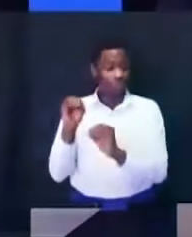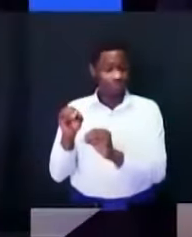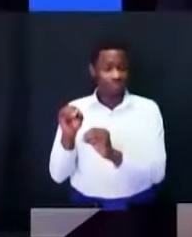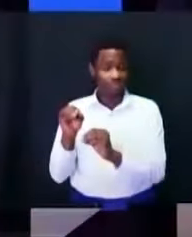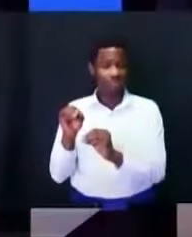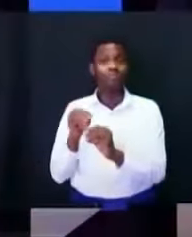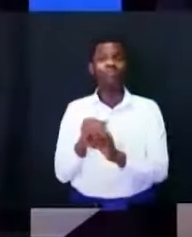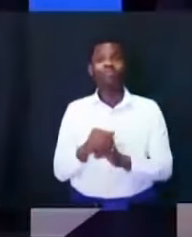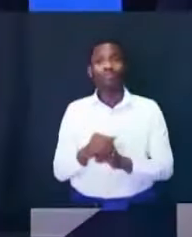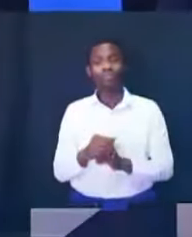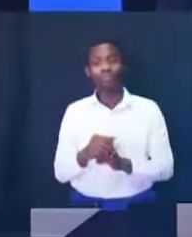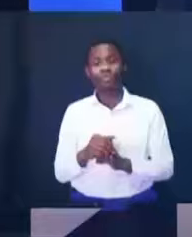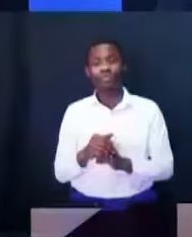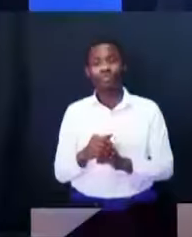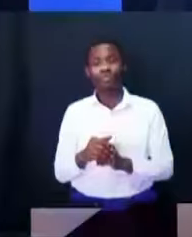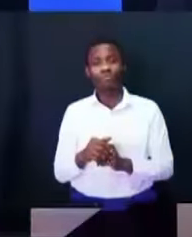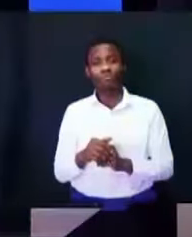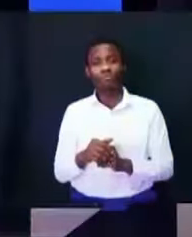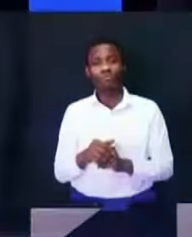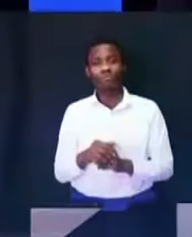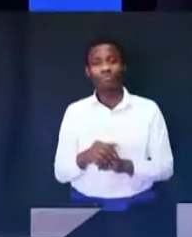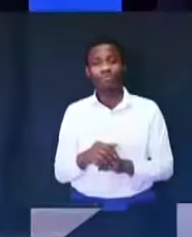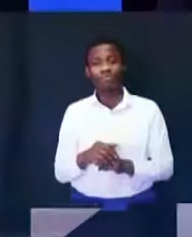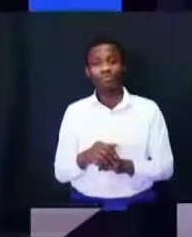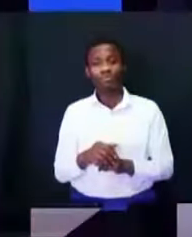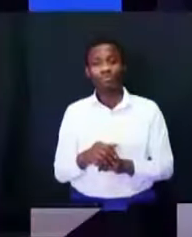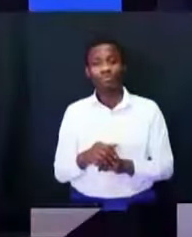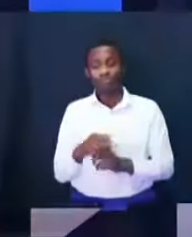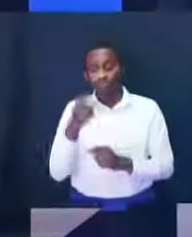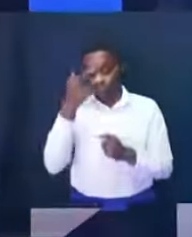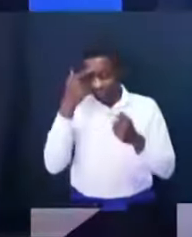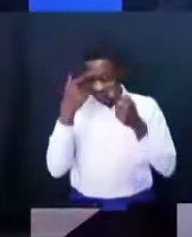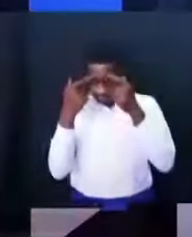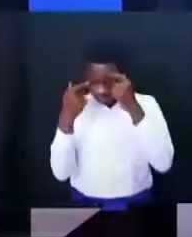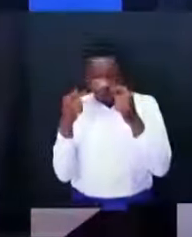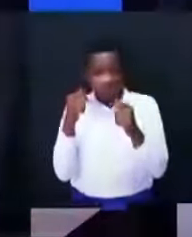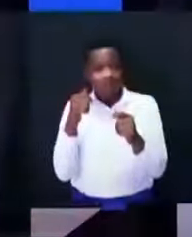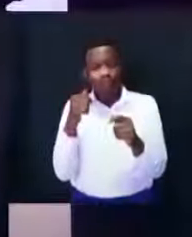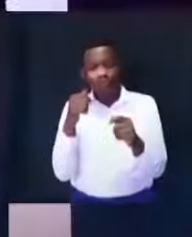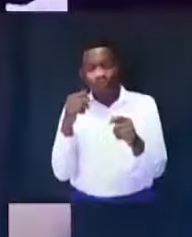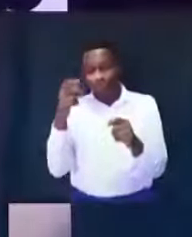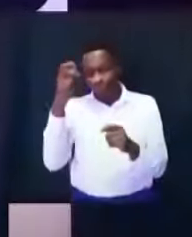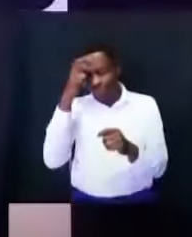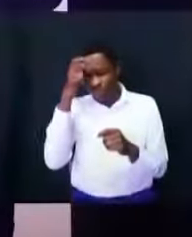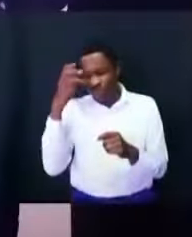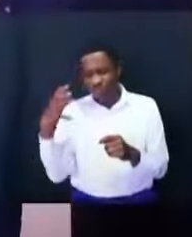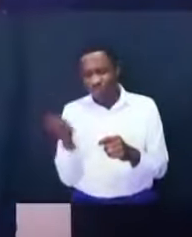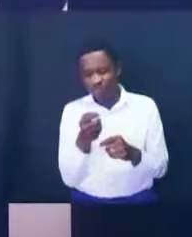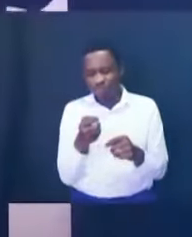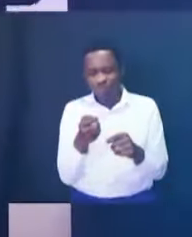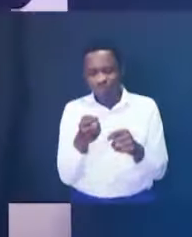demonic and the Bible says that just because the devil has taken them captive to do his will